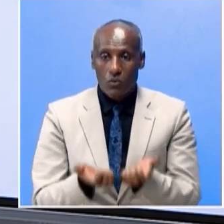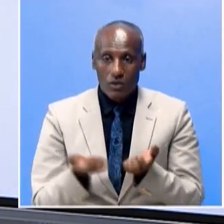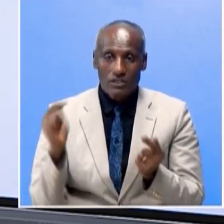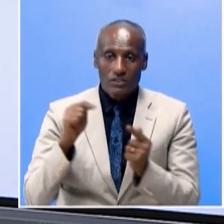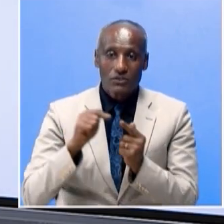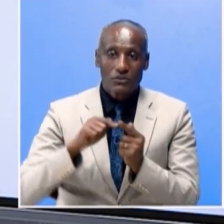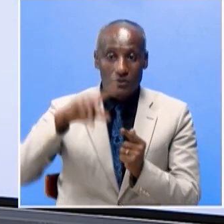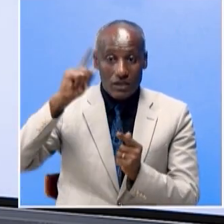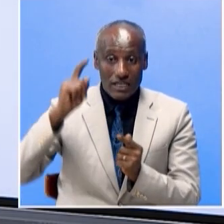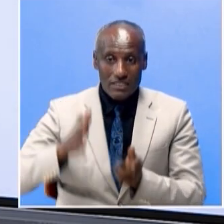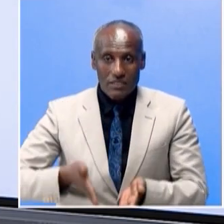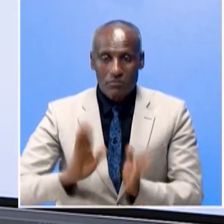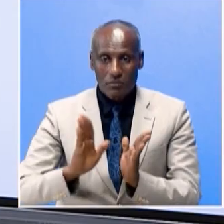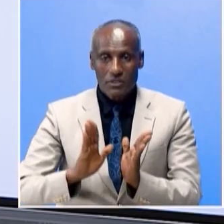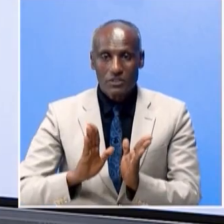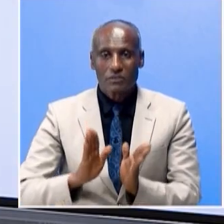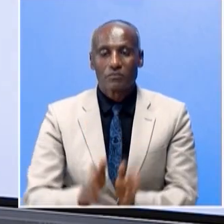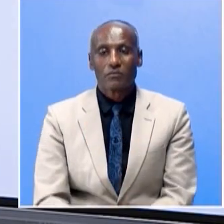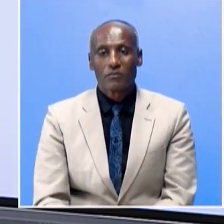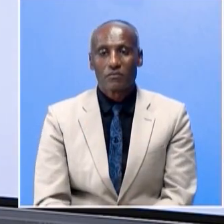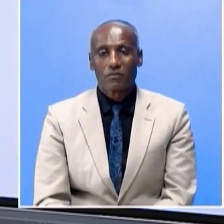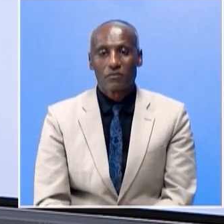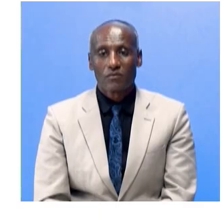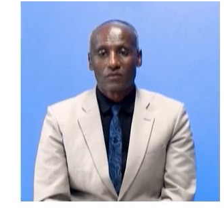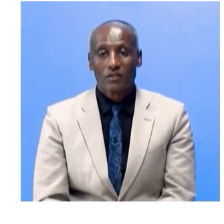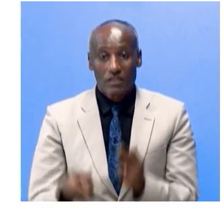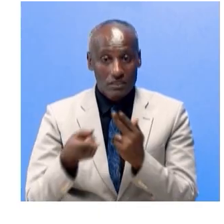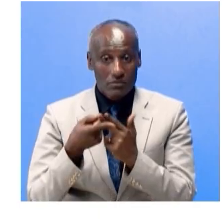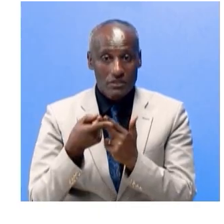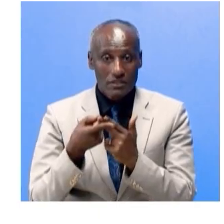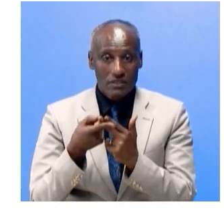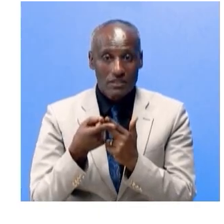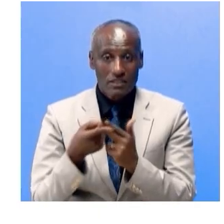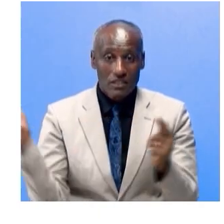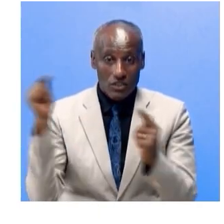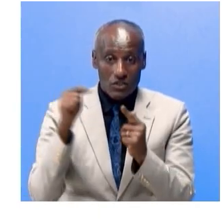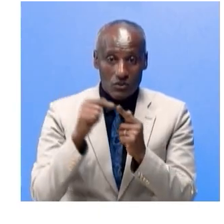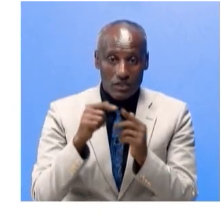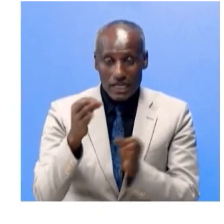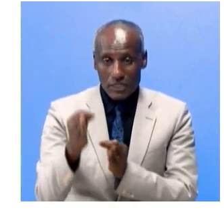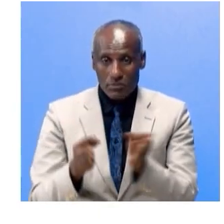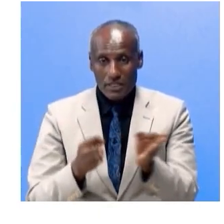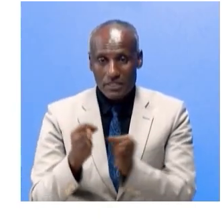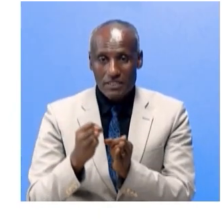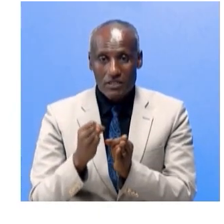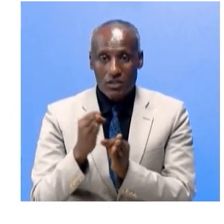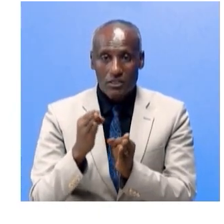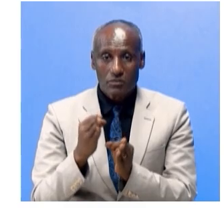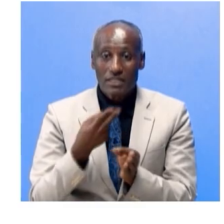use it. Is that clear? And also we can use modal verbs to express about obligation.